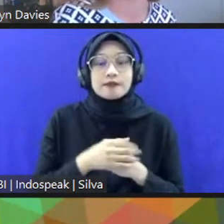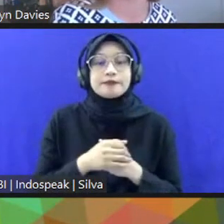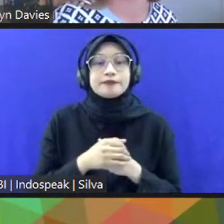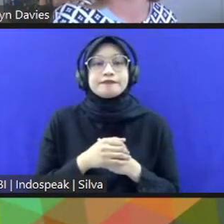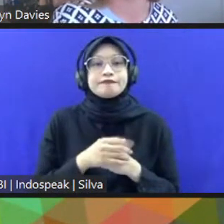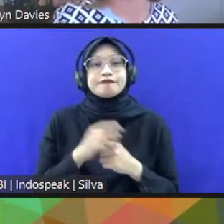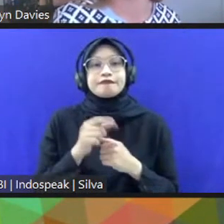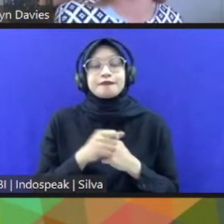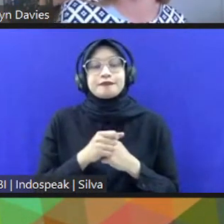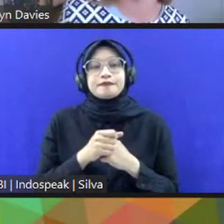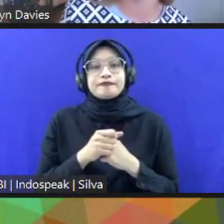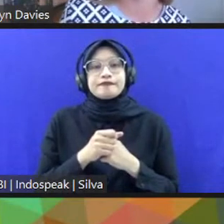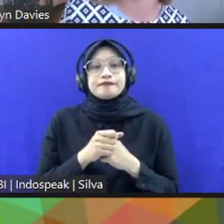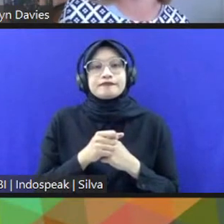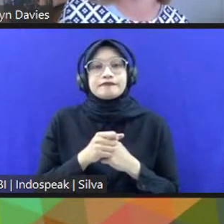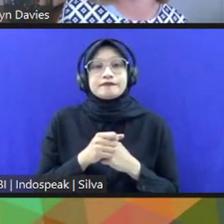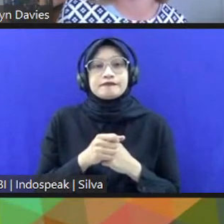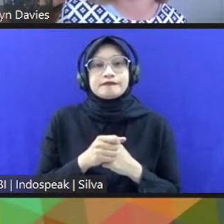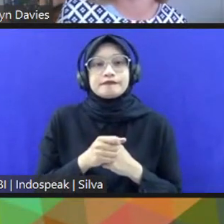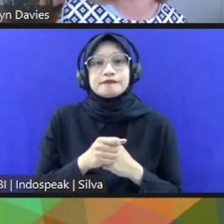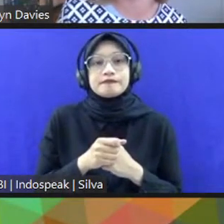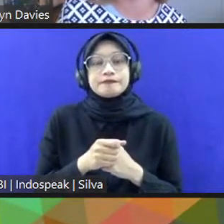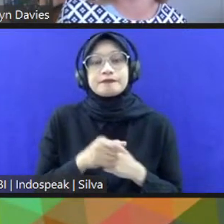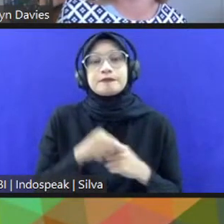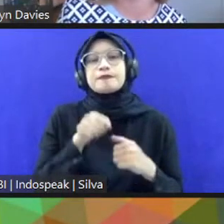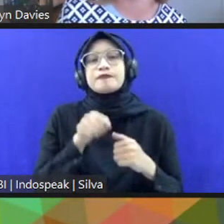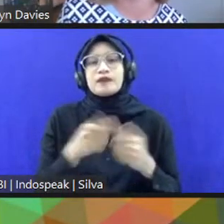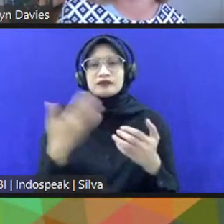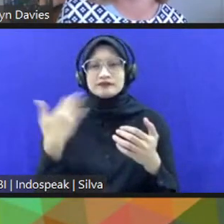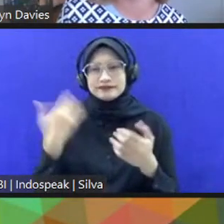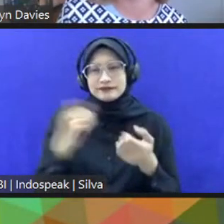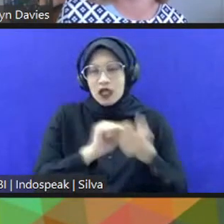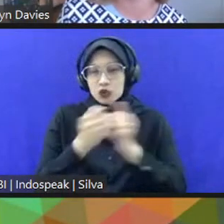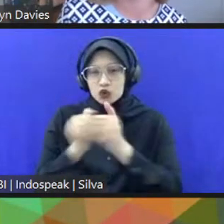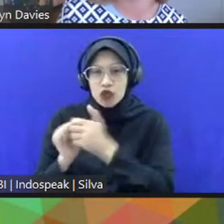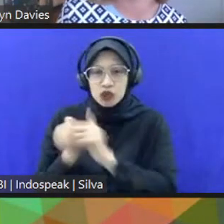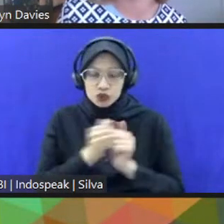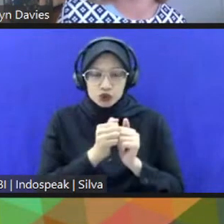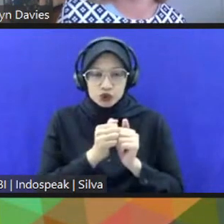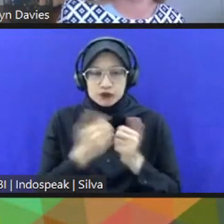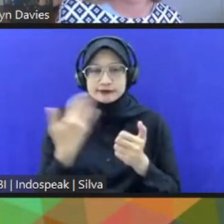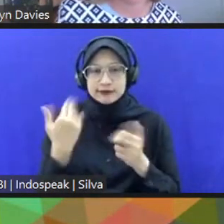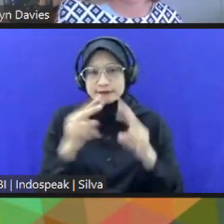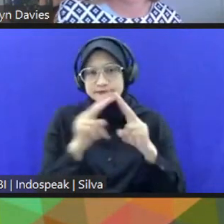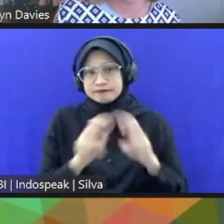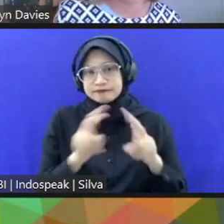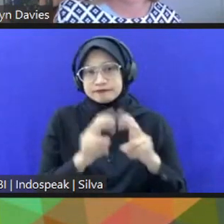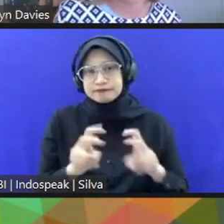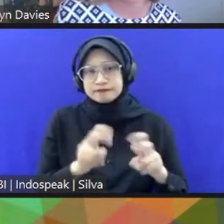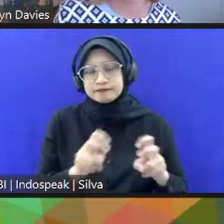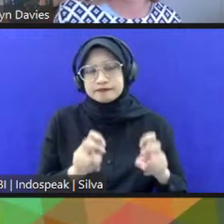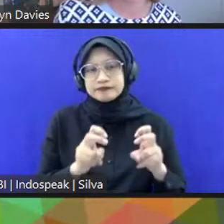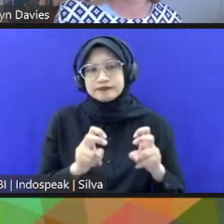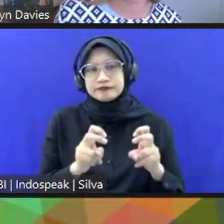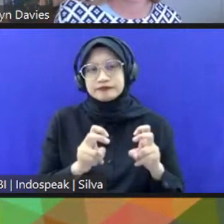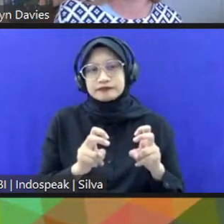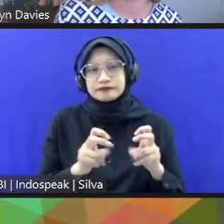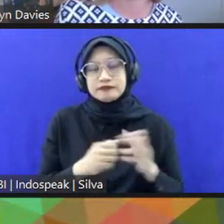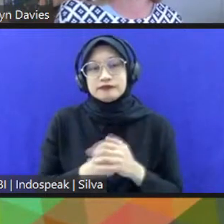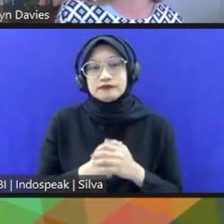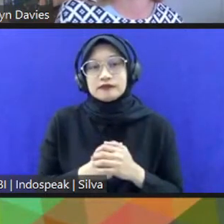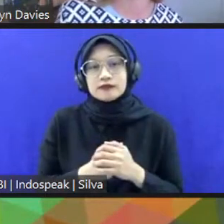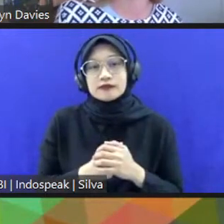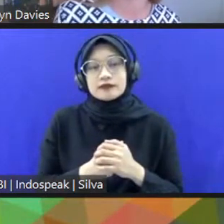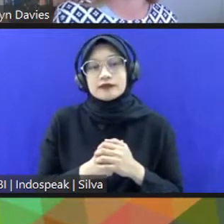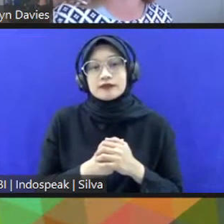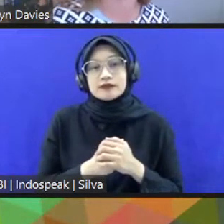of, struck me about the cases that we've looked at is just how exceptional the labour mobilisation was